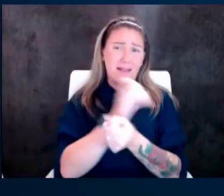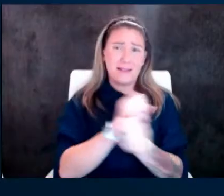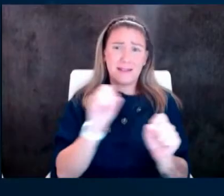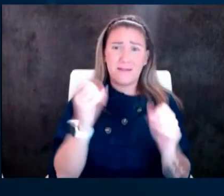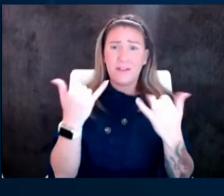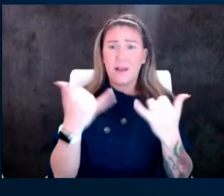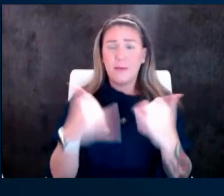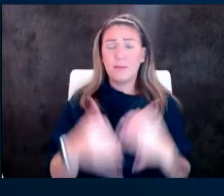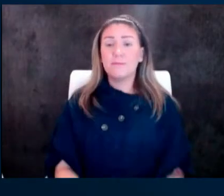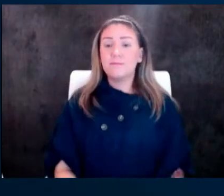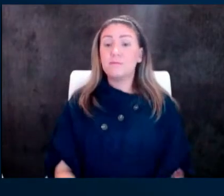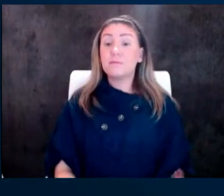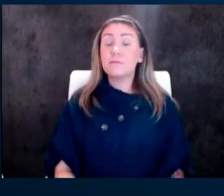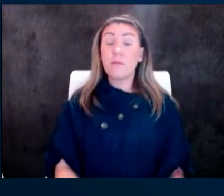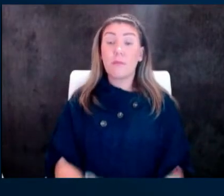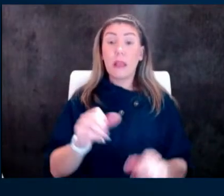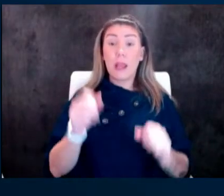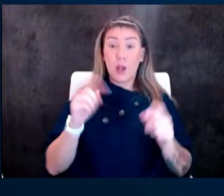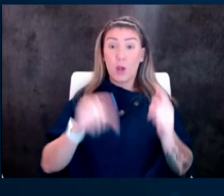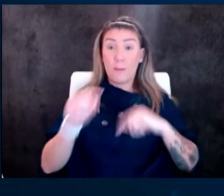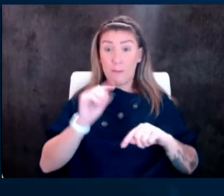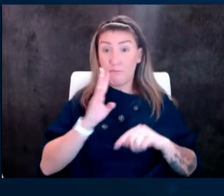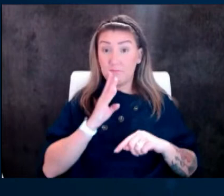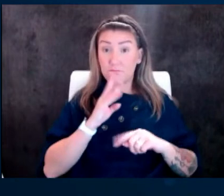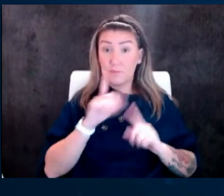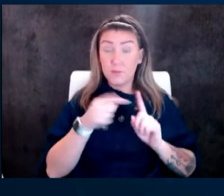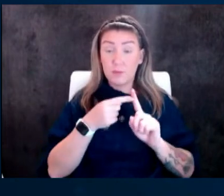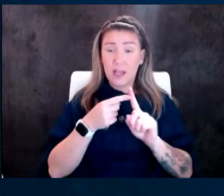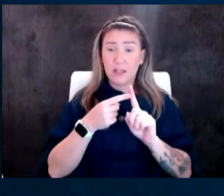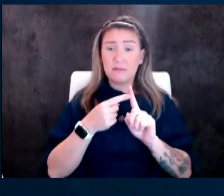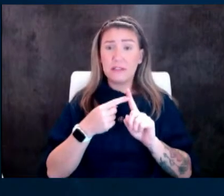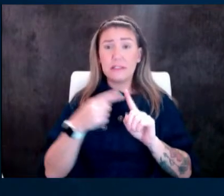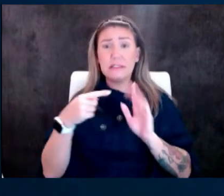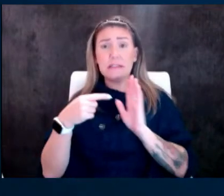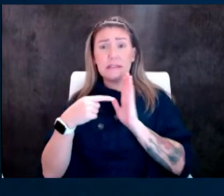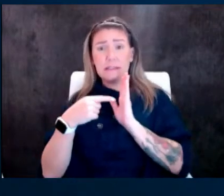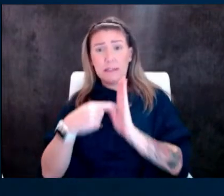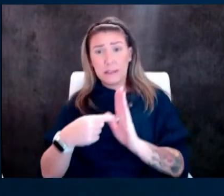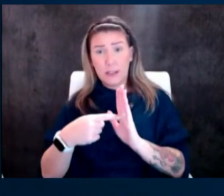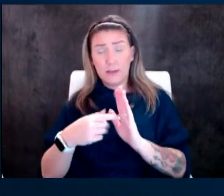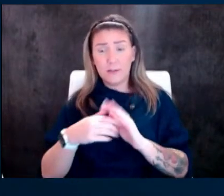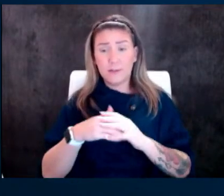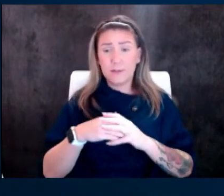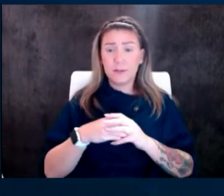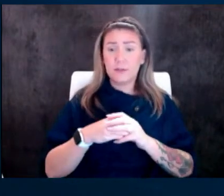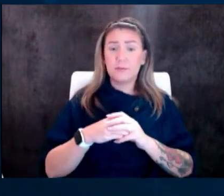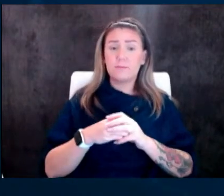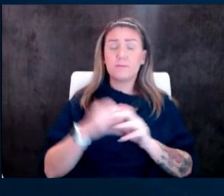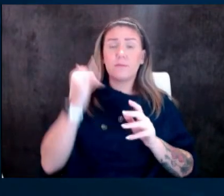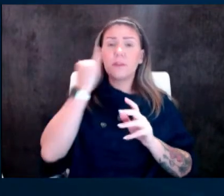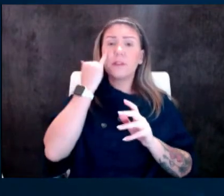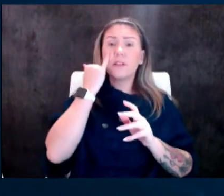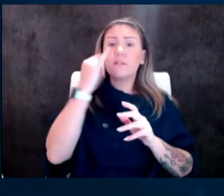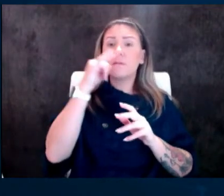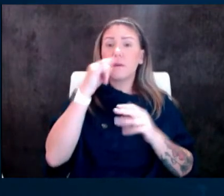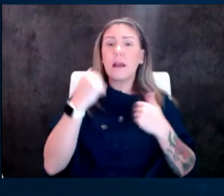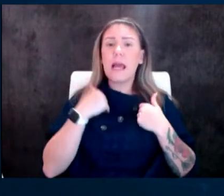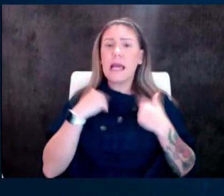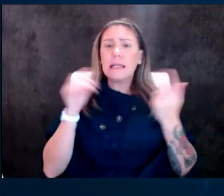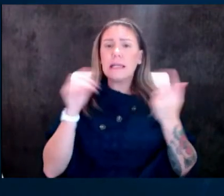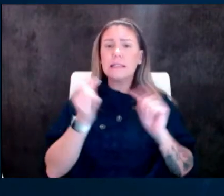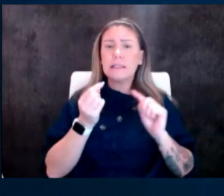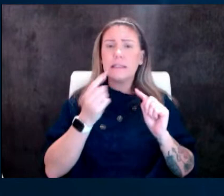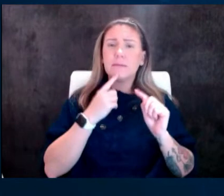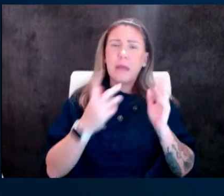Can we go back and talk about some of the signs that if a child has an injury or a fall and you might think it's slight, is there